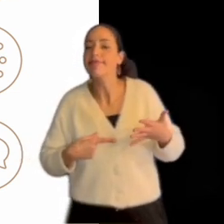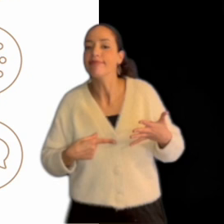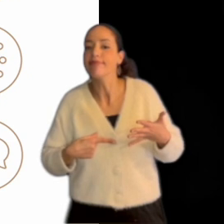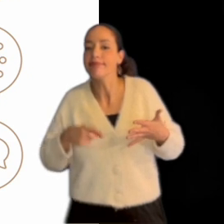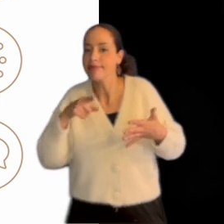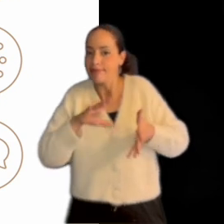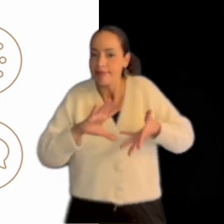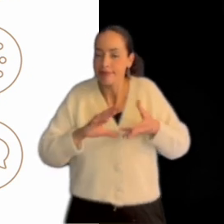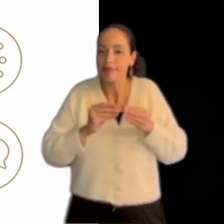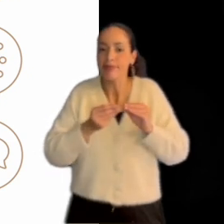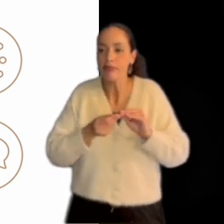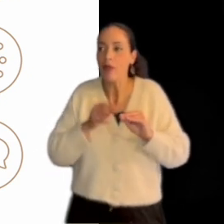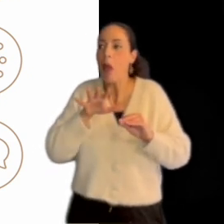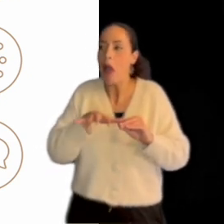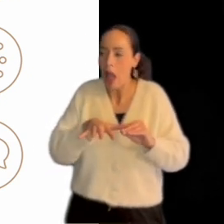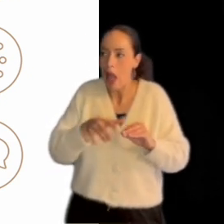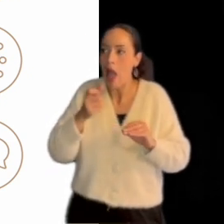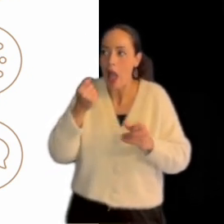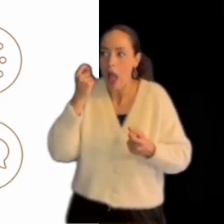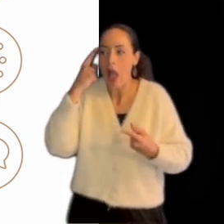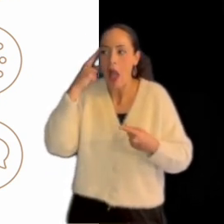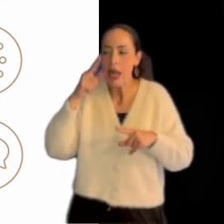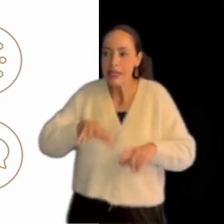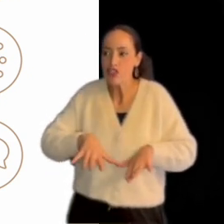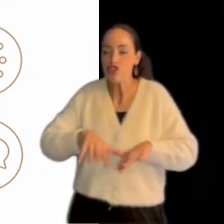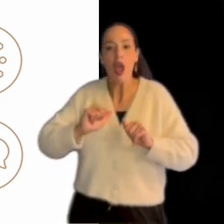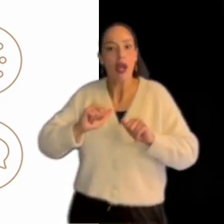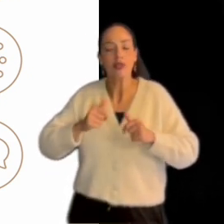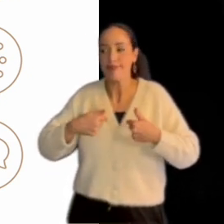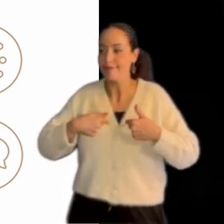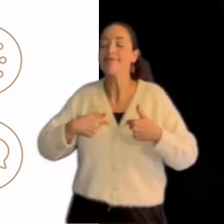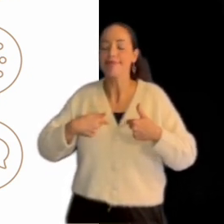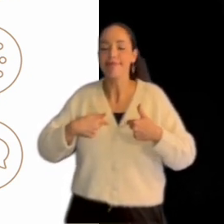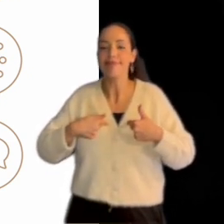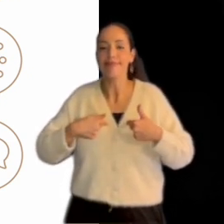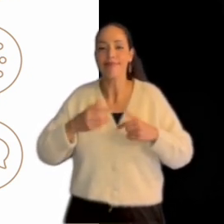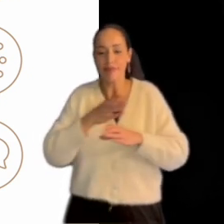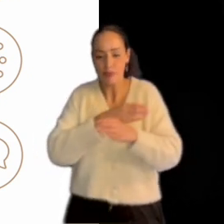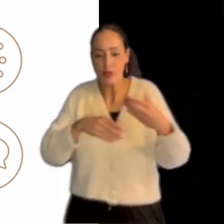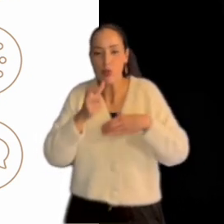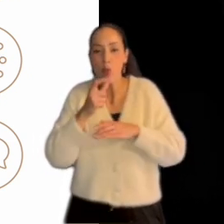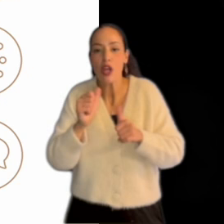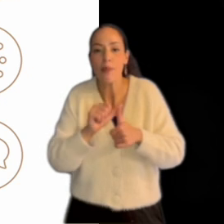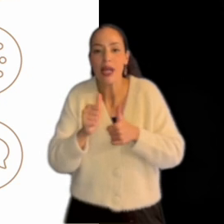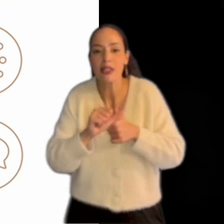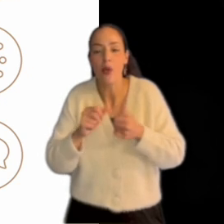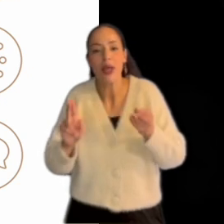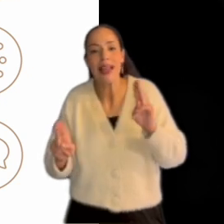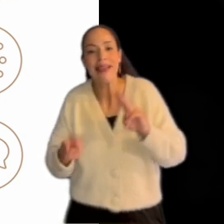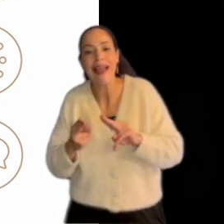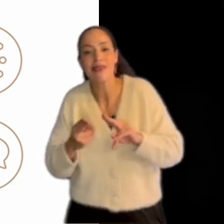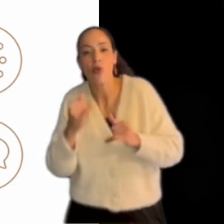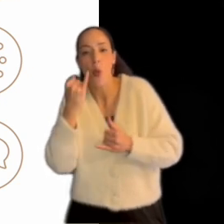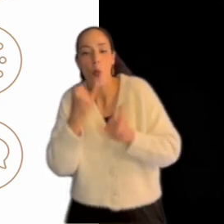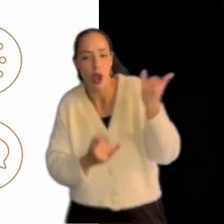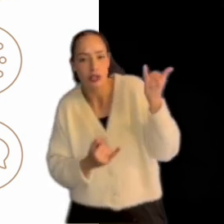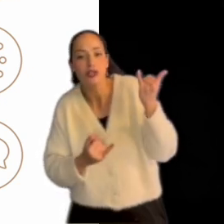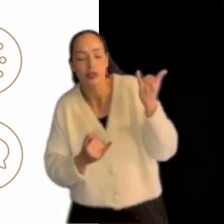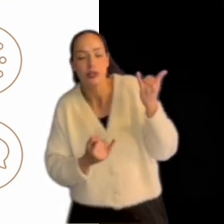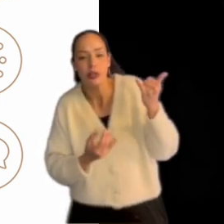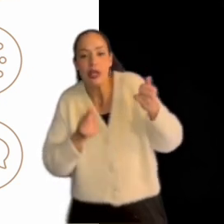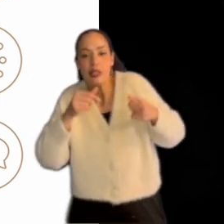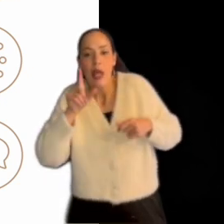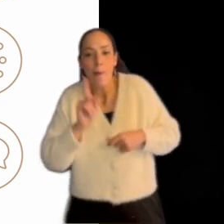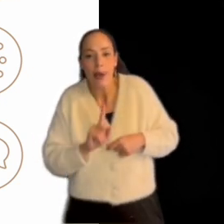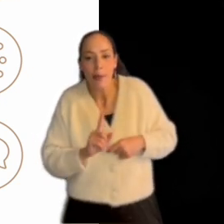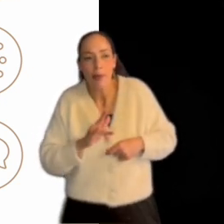less worse, a location which for some may seem a little closer and more reachable. During a training workshop a few years ago,